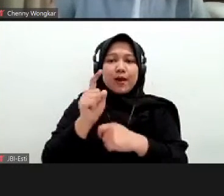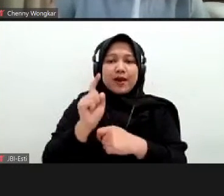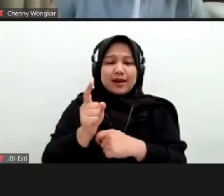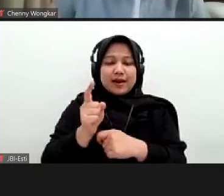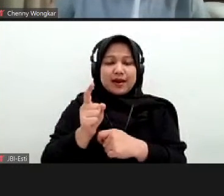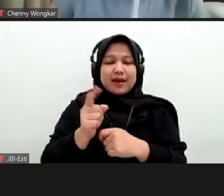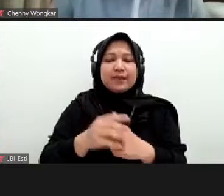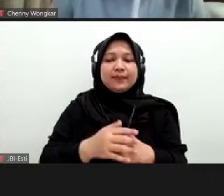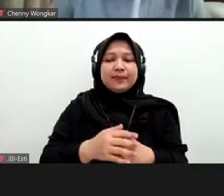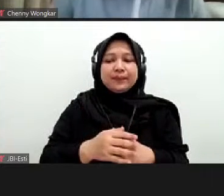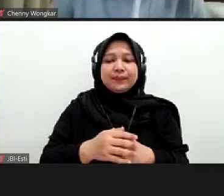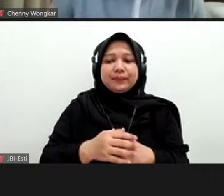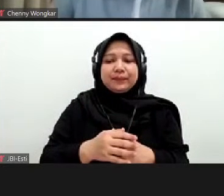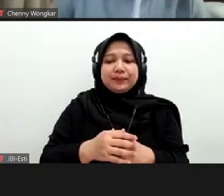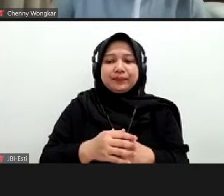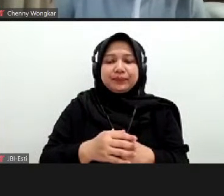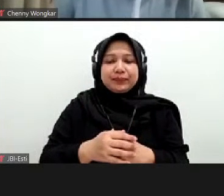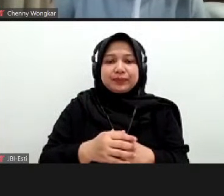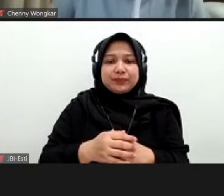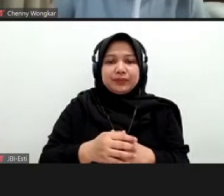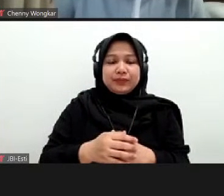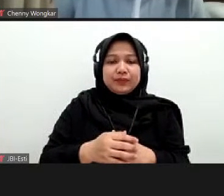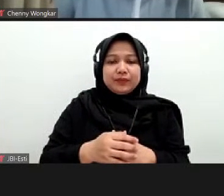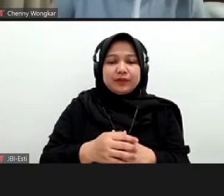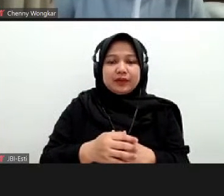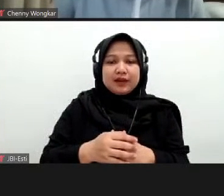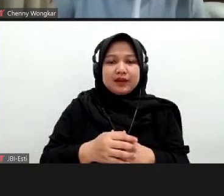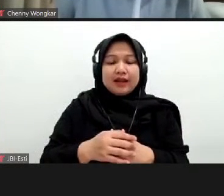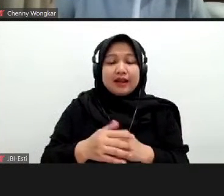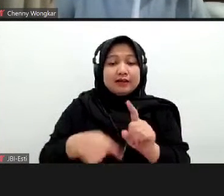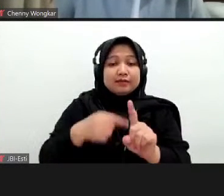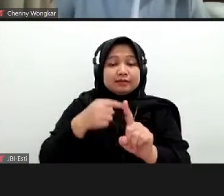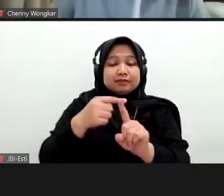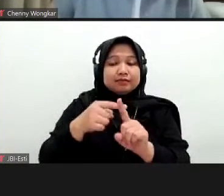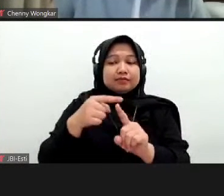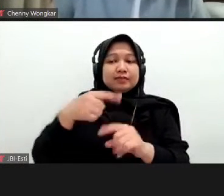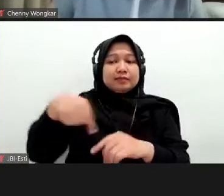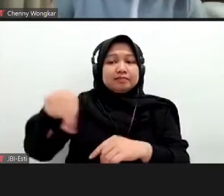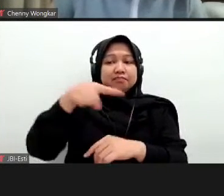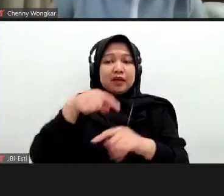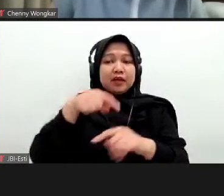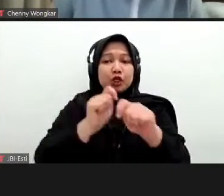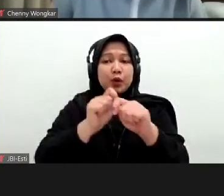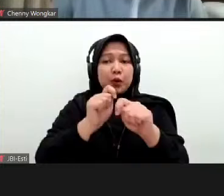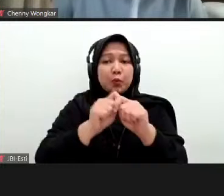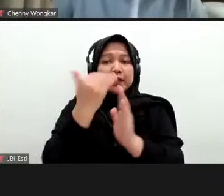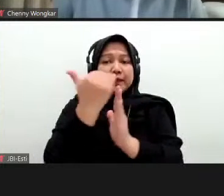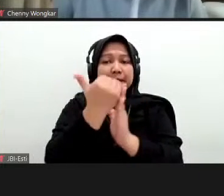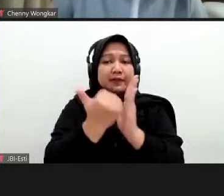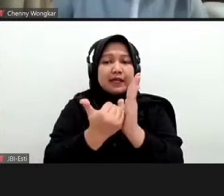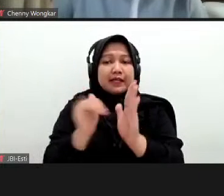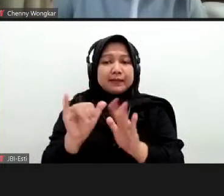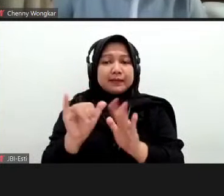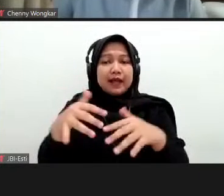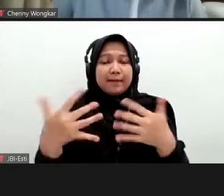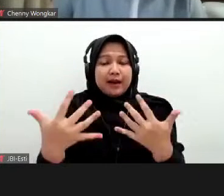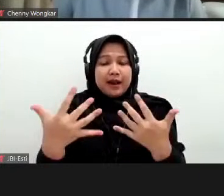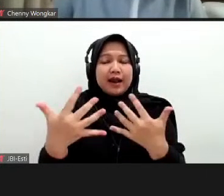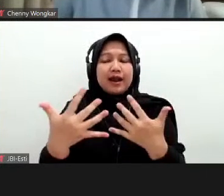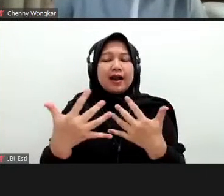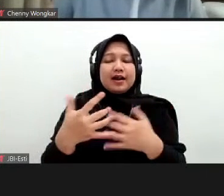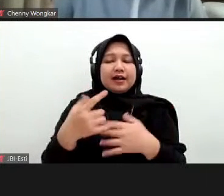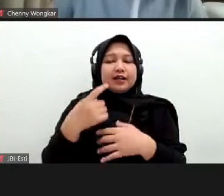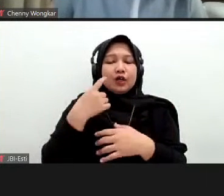financing policies. And with the engagement with the FATF, the policies has changed